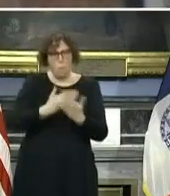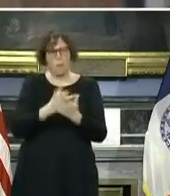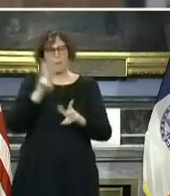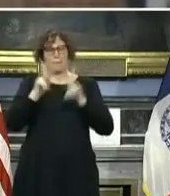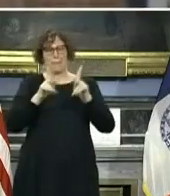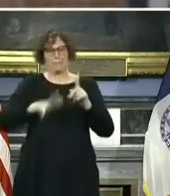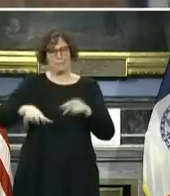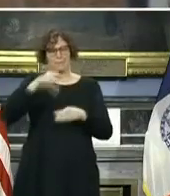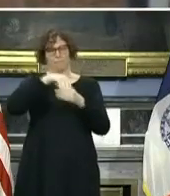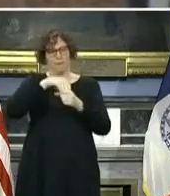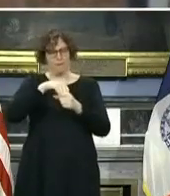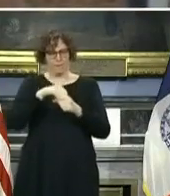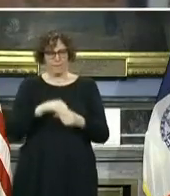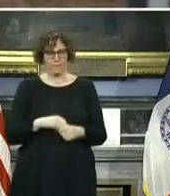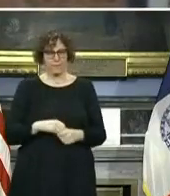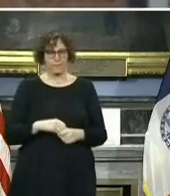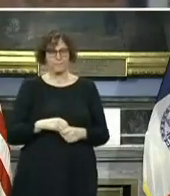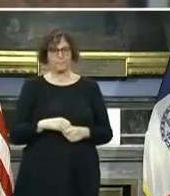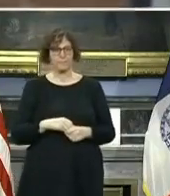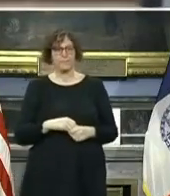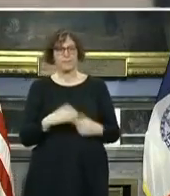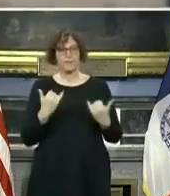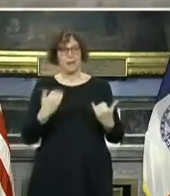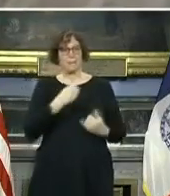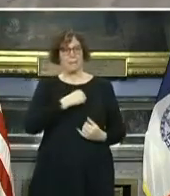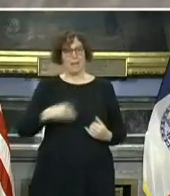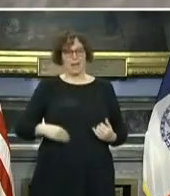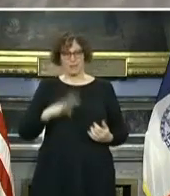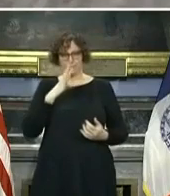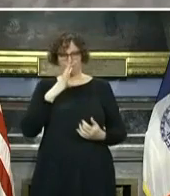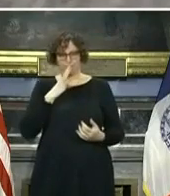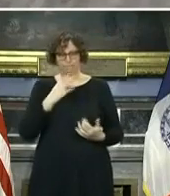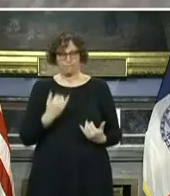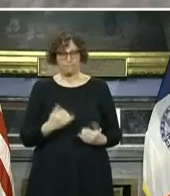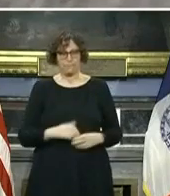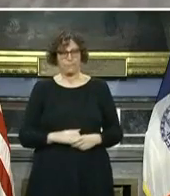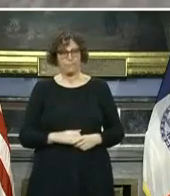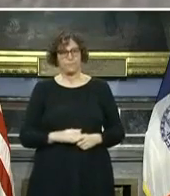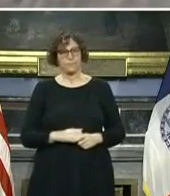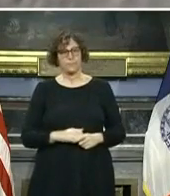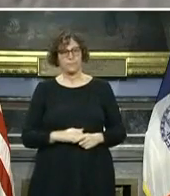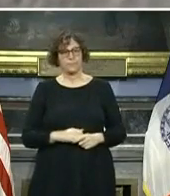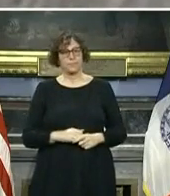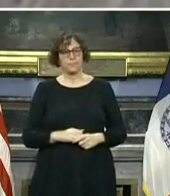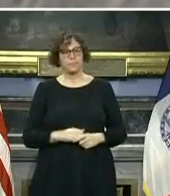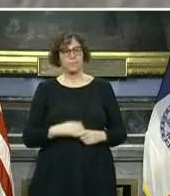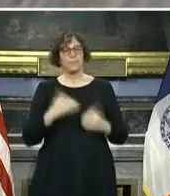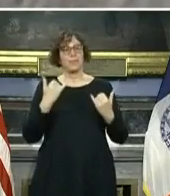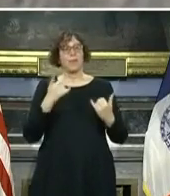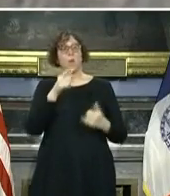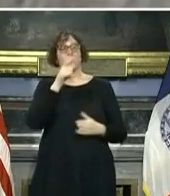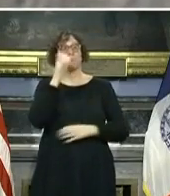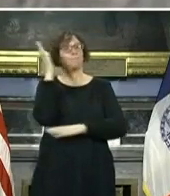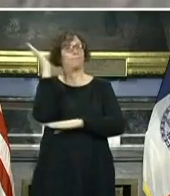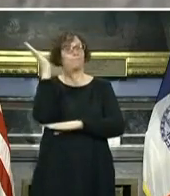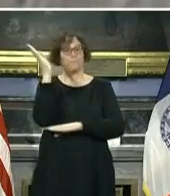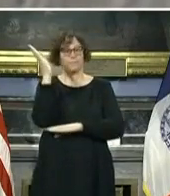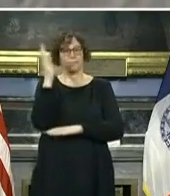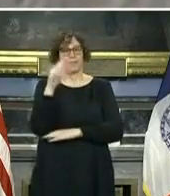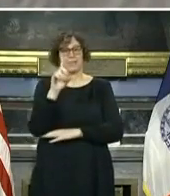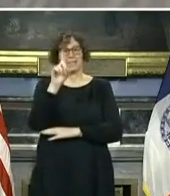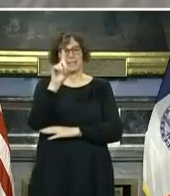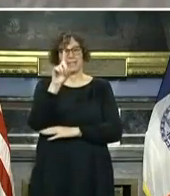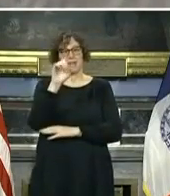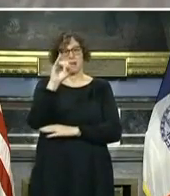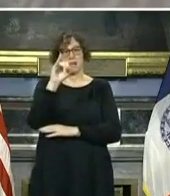Okay. Thank you so much, Greg. And now I want you to hear from Deirdre Quinn, who is a leader in the business community in